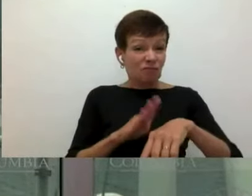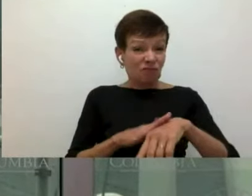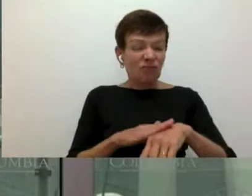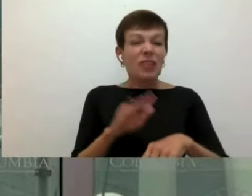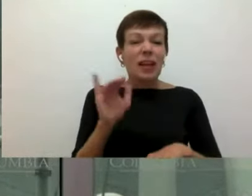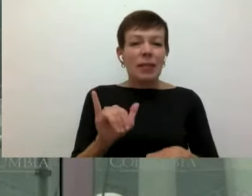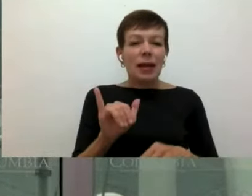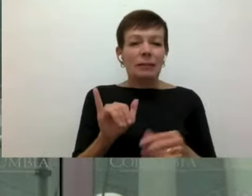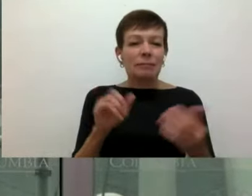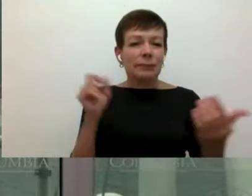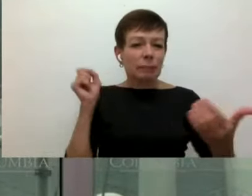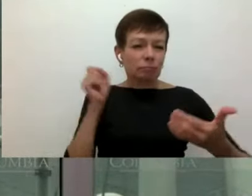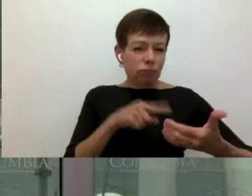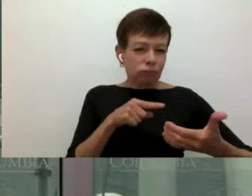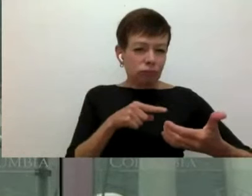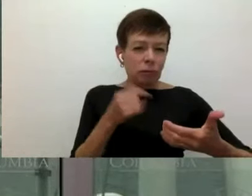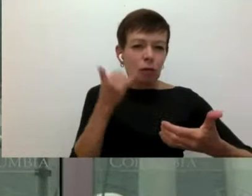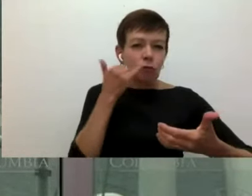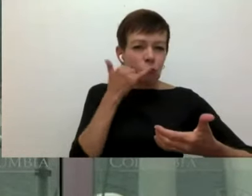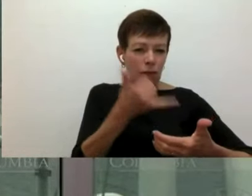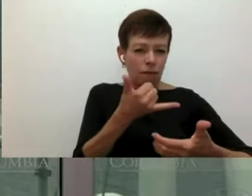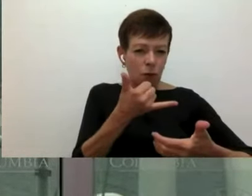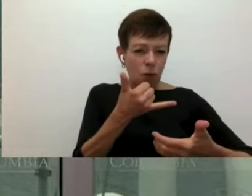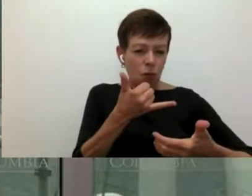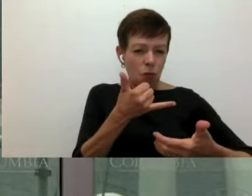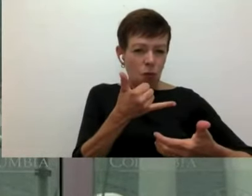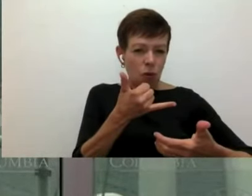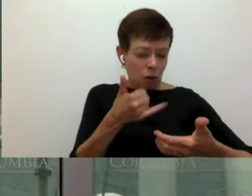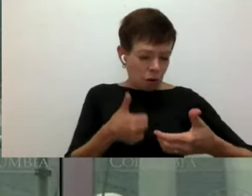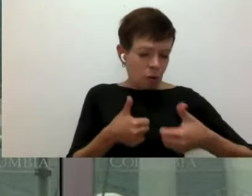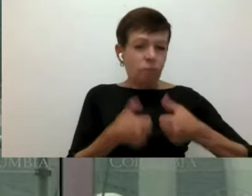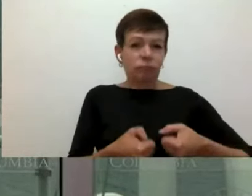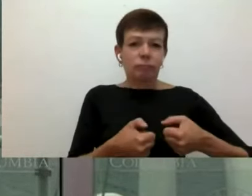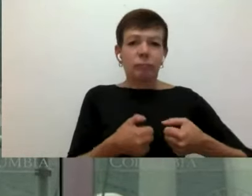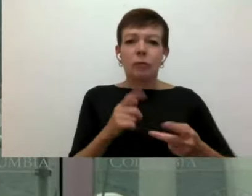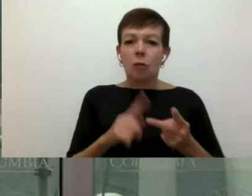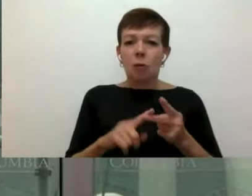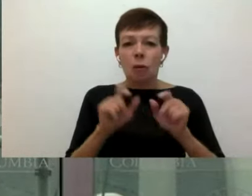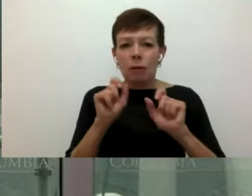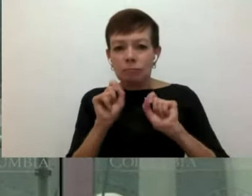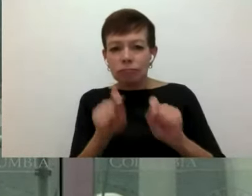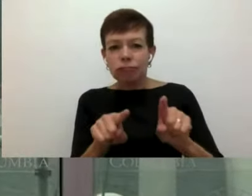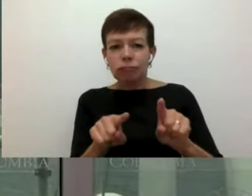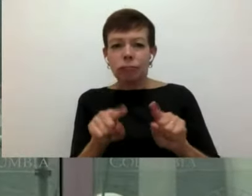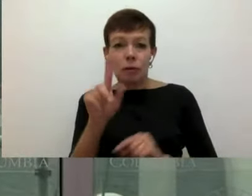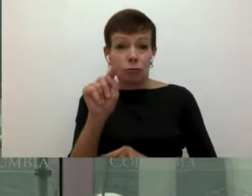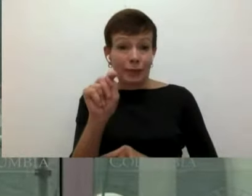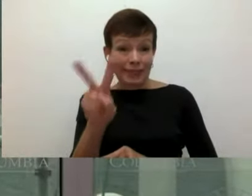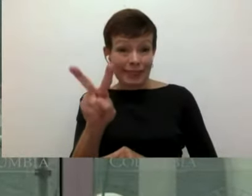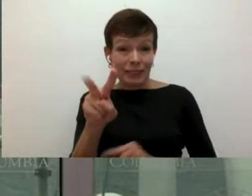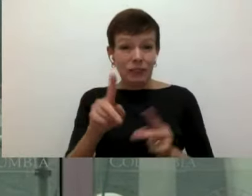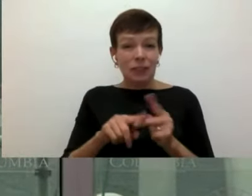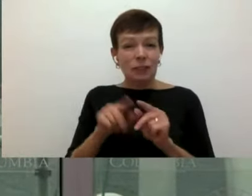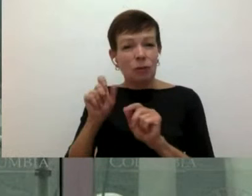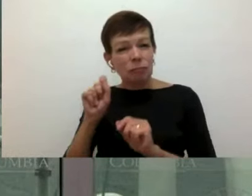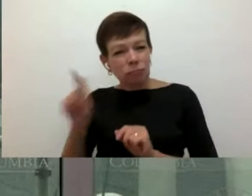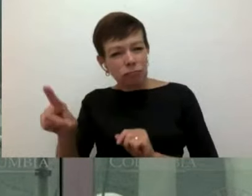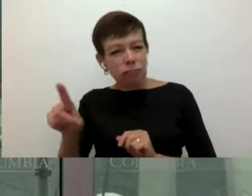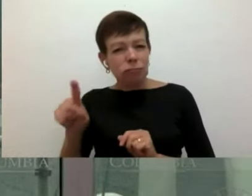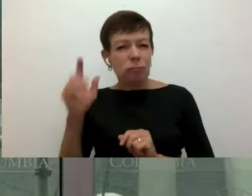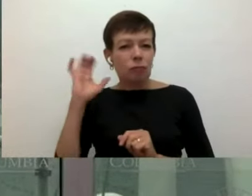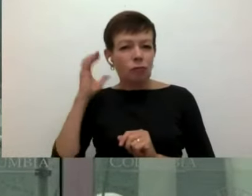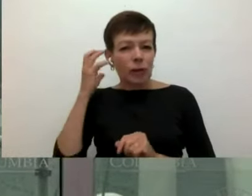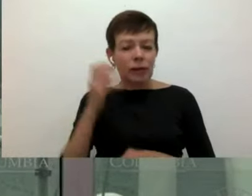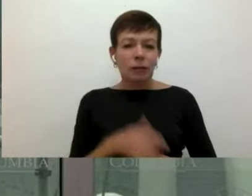that's the BI alerts are the ones that get sent directly to your cell phones, to the radio, to